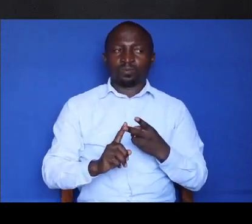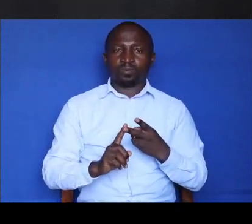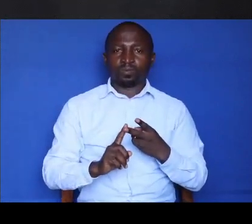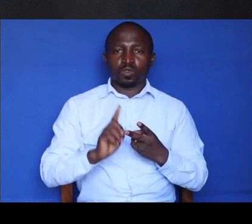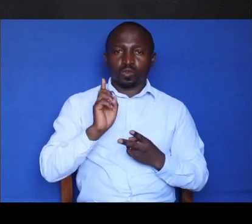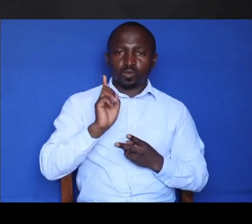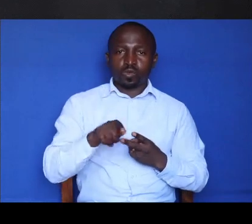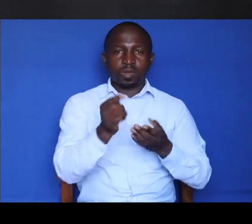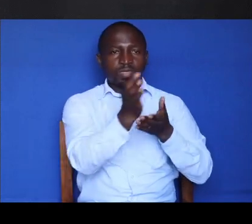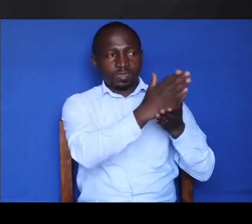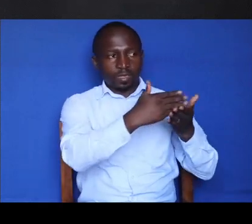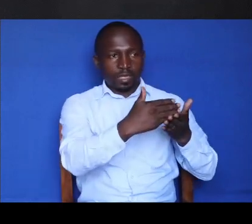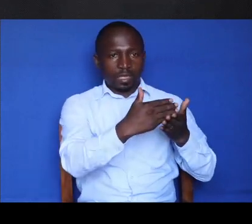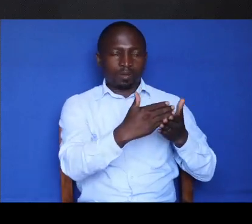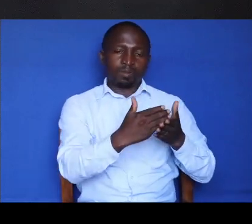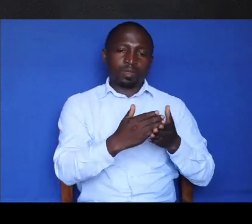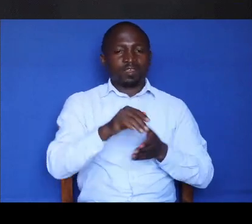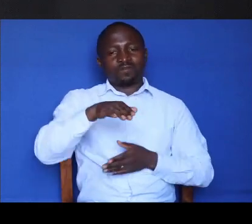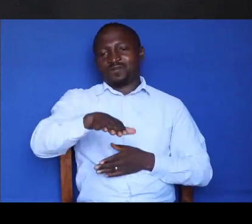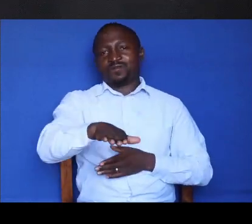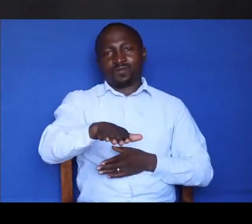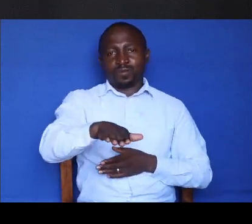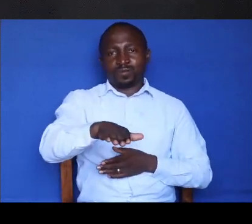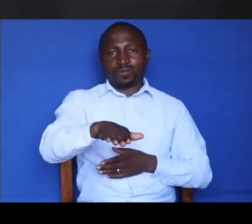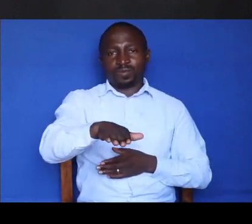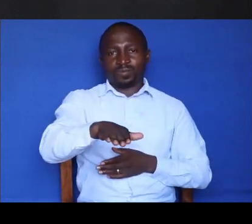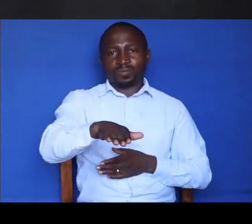We have parties of gentle slope.